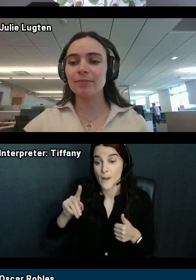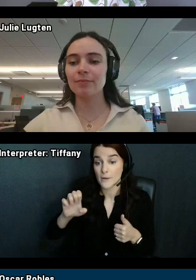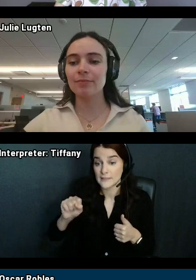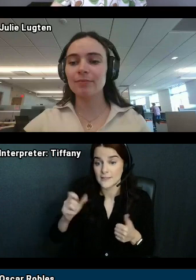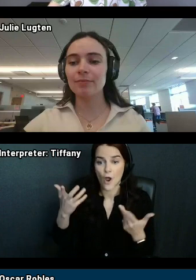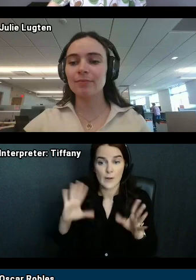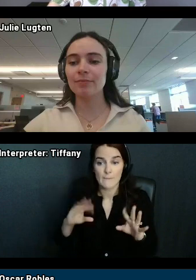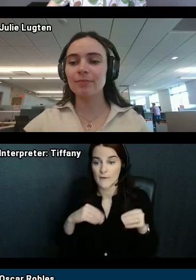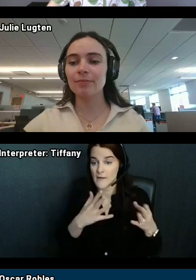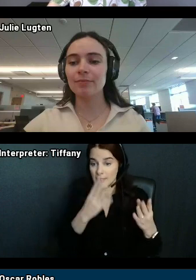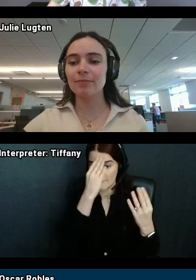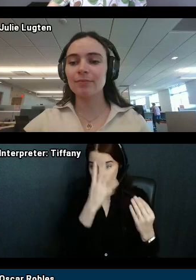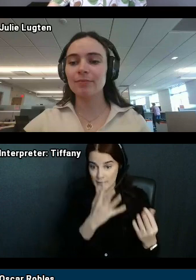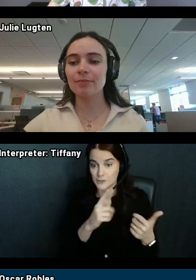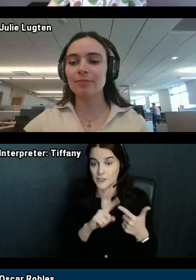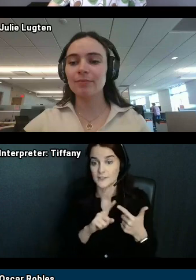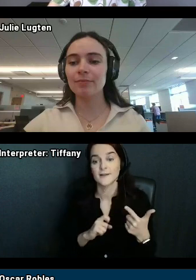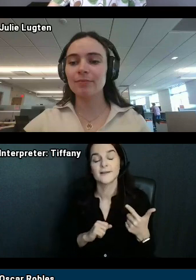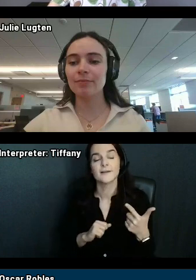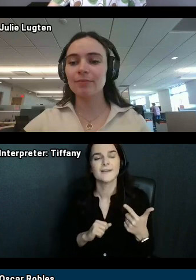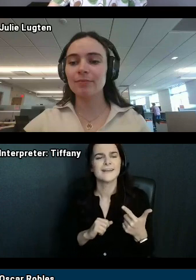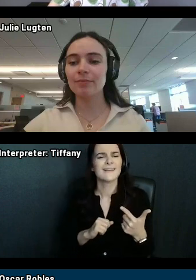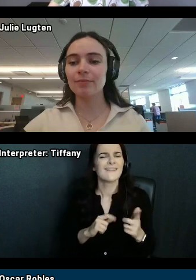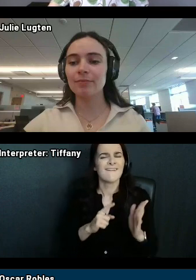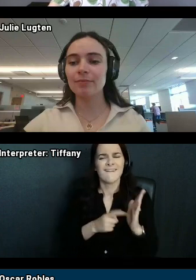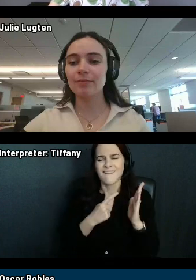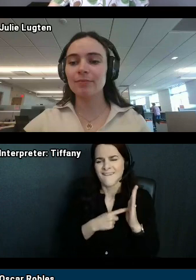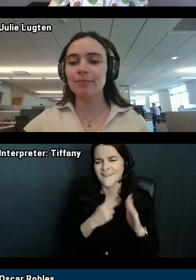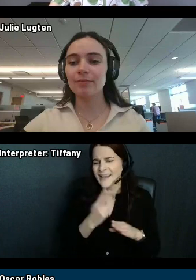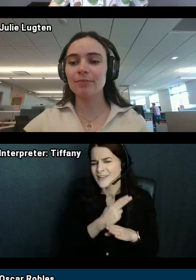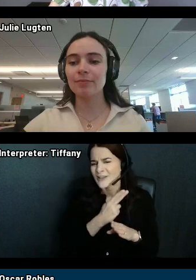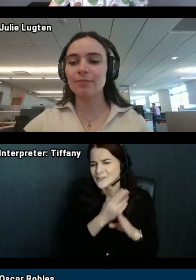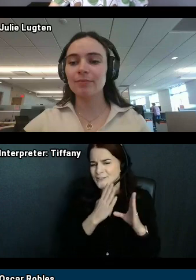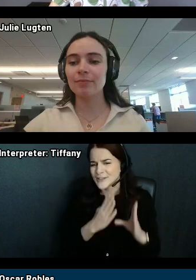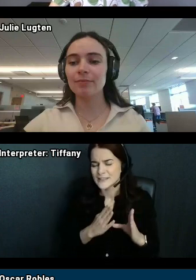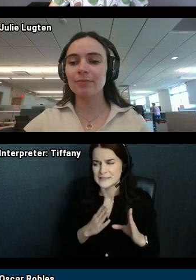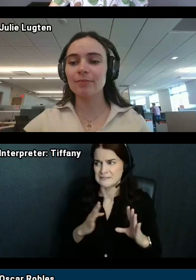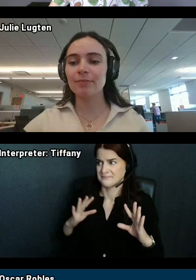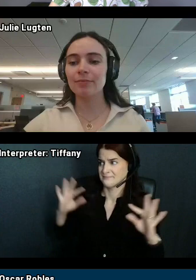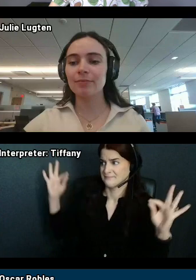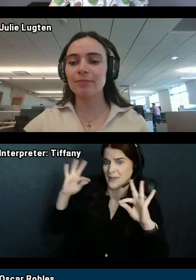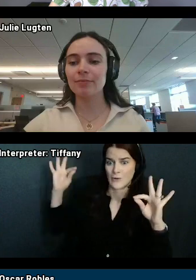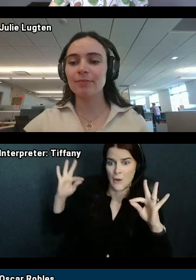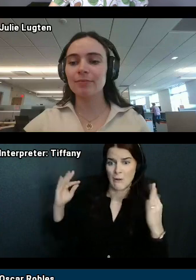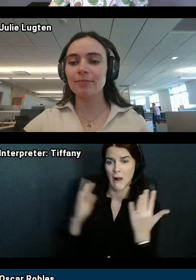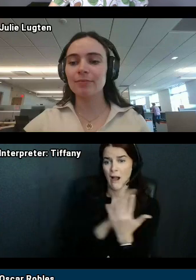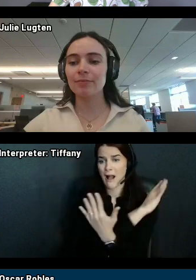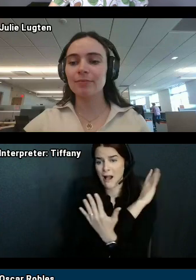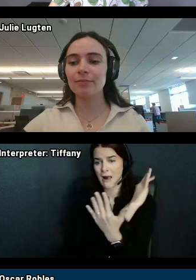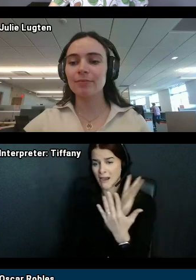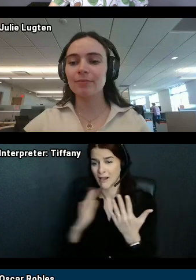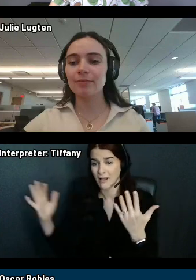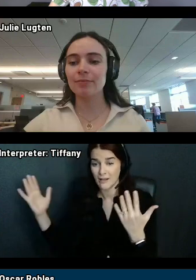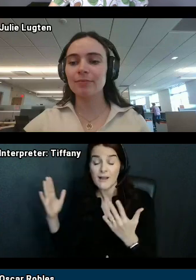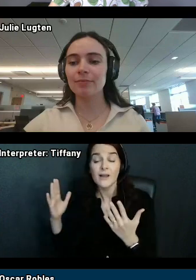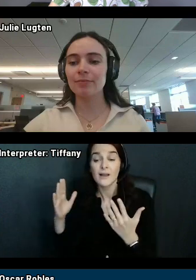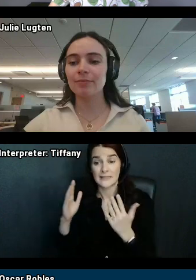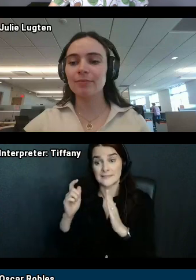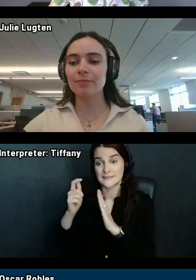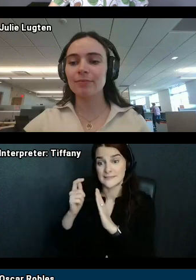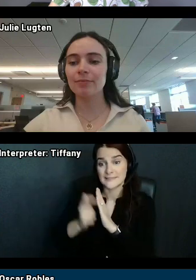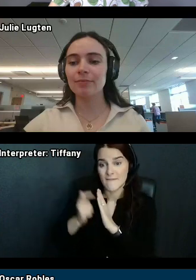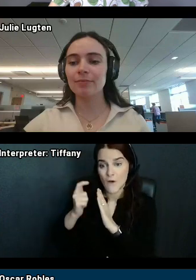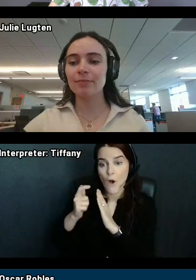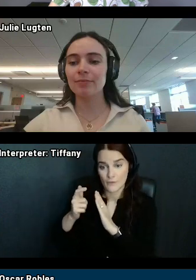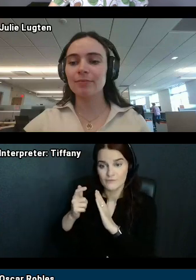aren't aware of the vast array of HubSpot default properties and what they're all used for.